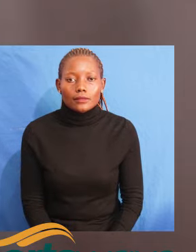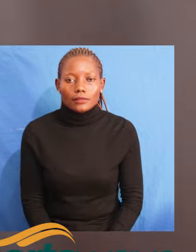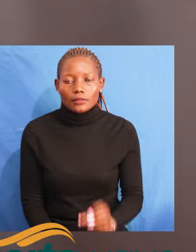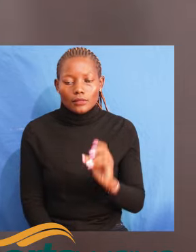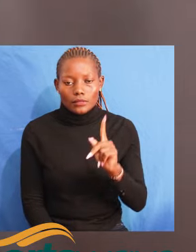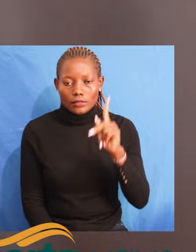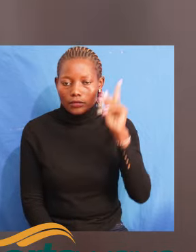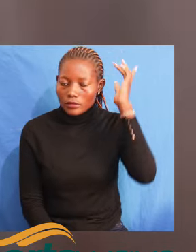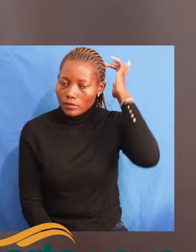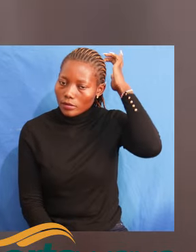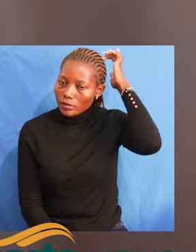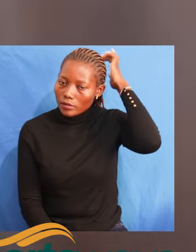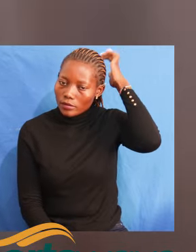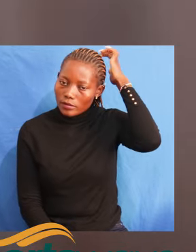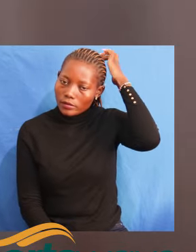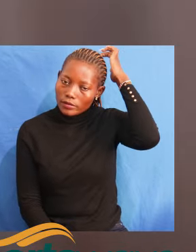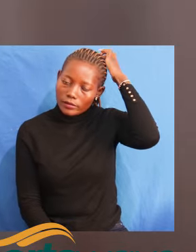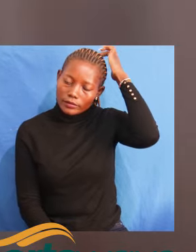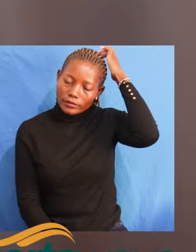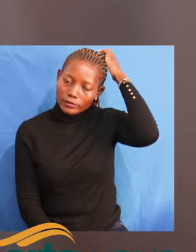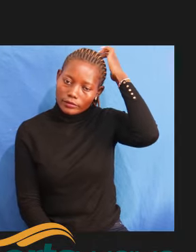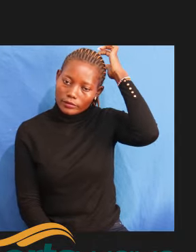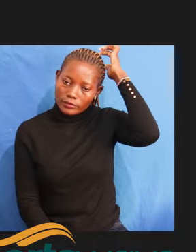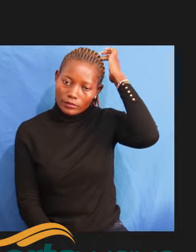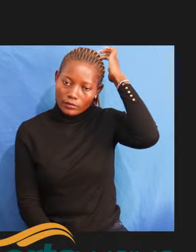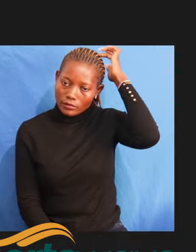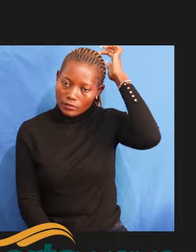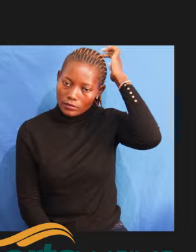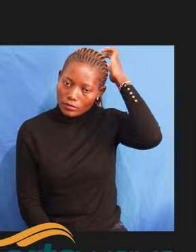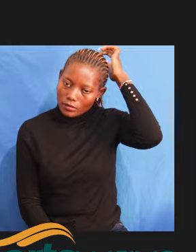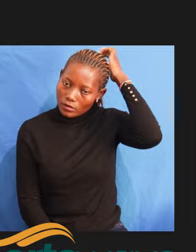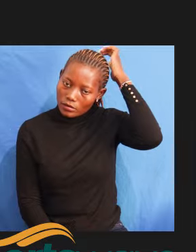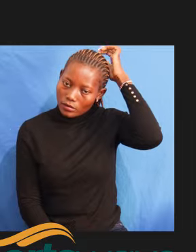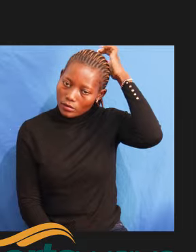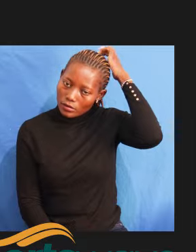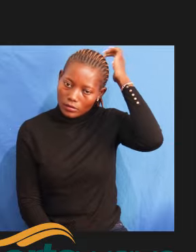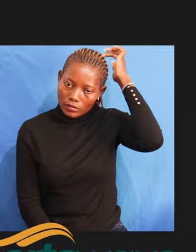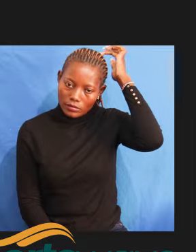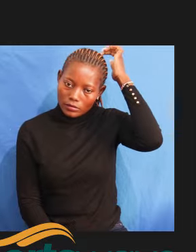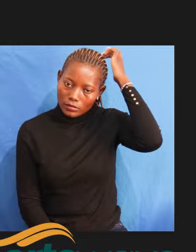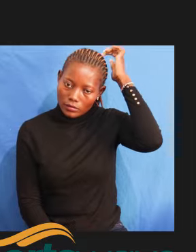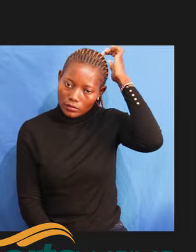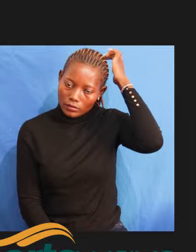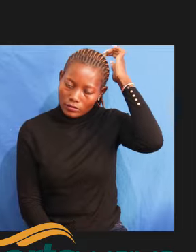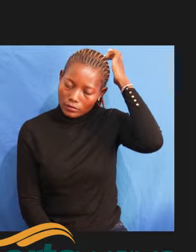Okay. Did I answer your question? It depends with the workout of the week.